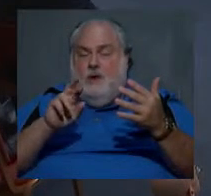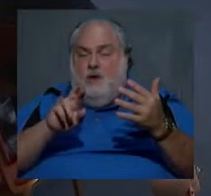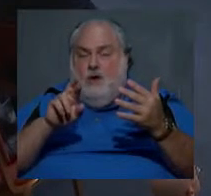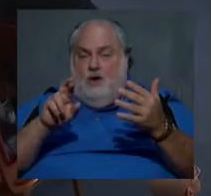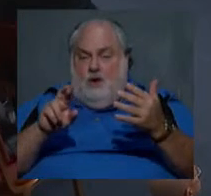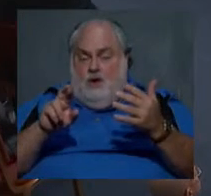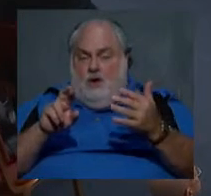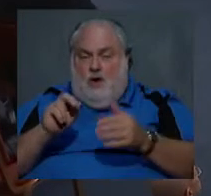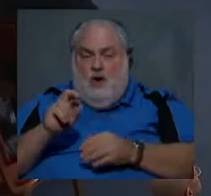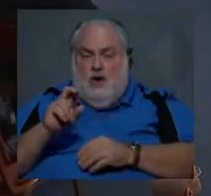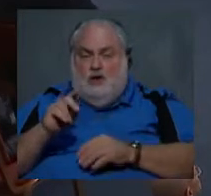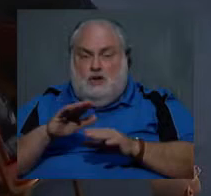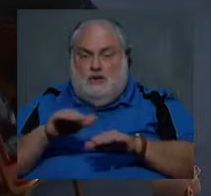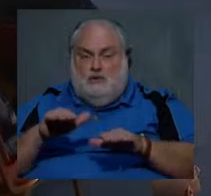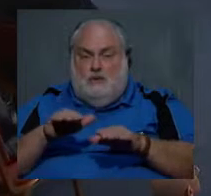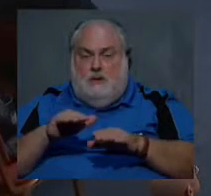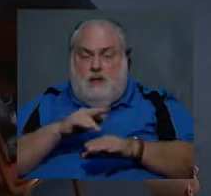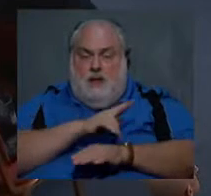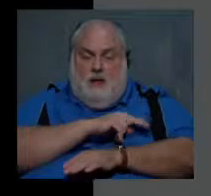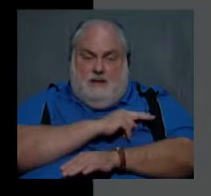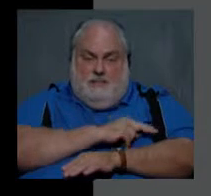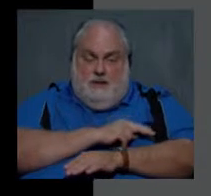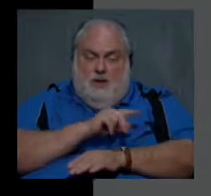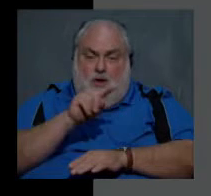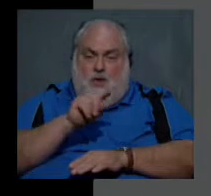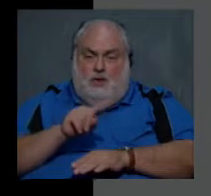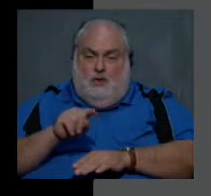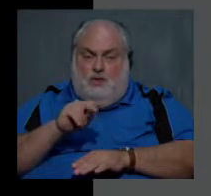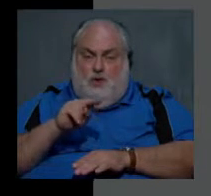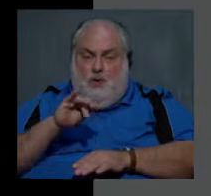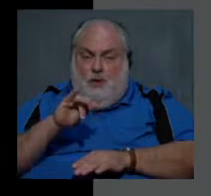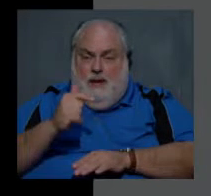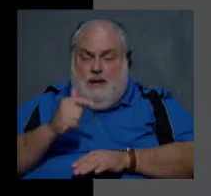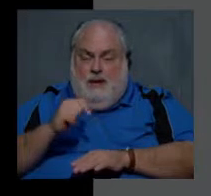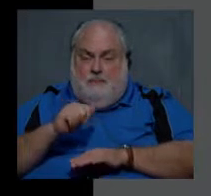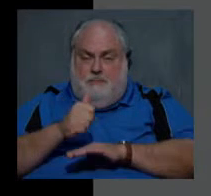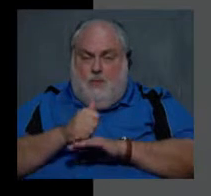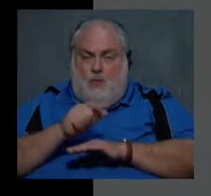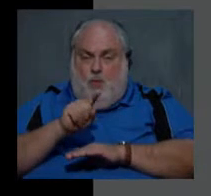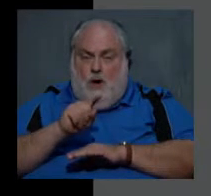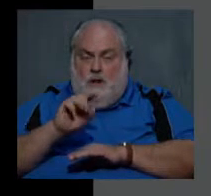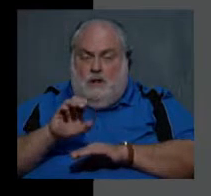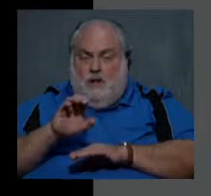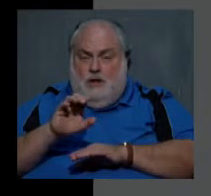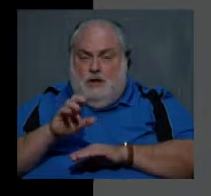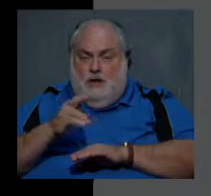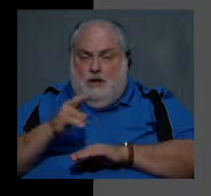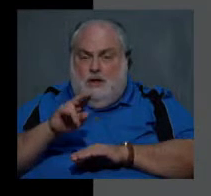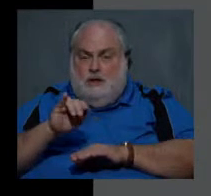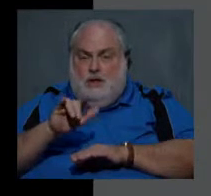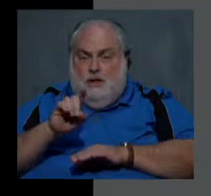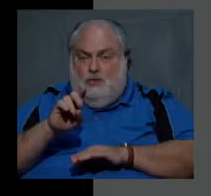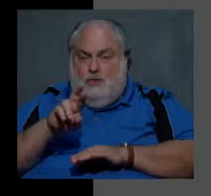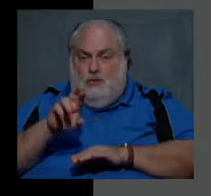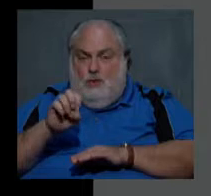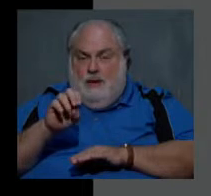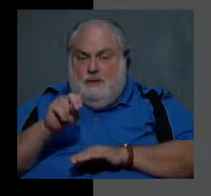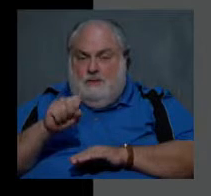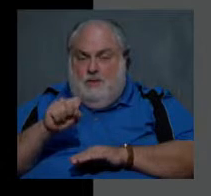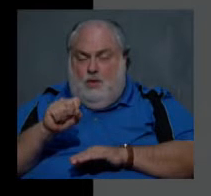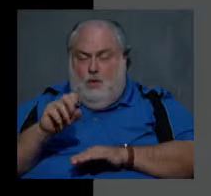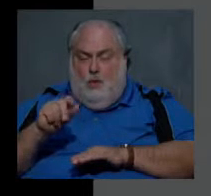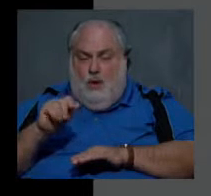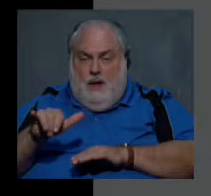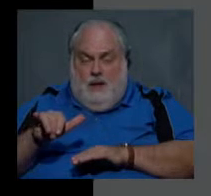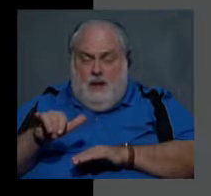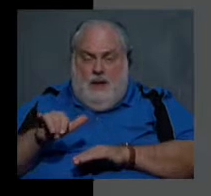Z-4336-RR, Arkansas Children's Hospital Zoning Site Plan Review, located at 1 Children's Way. Staff recommends approval of the request,